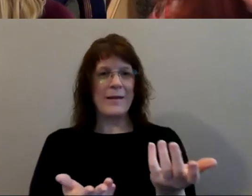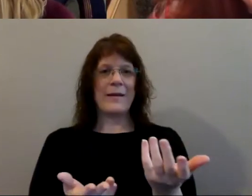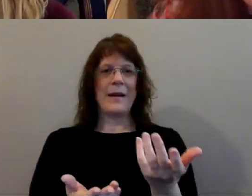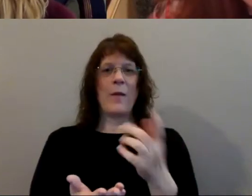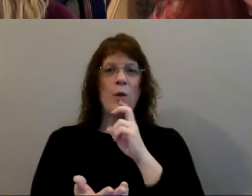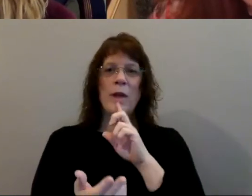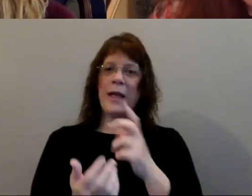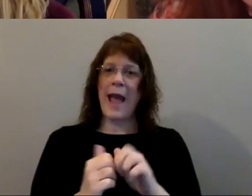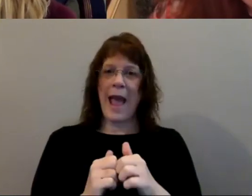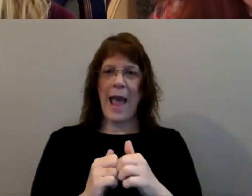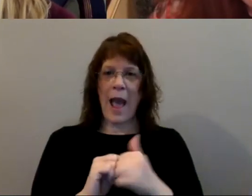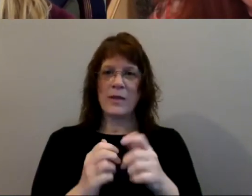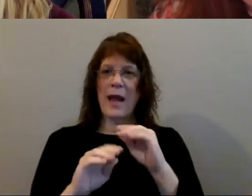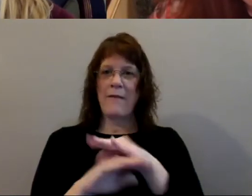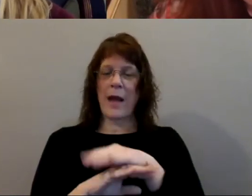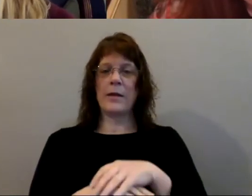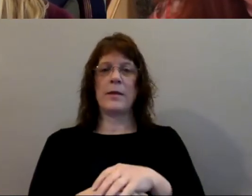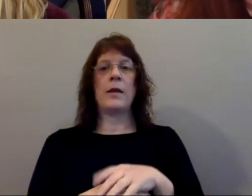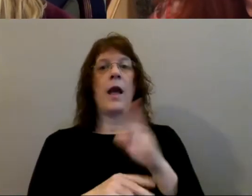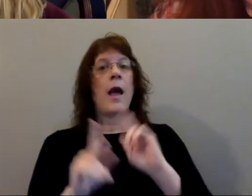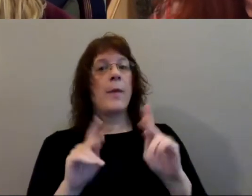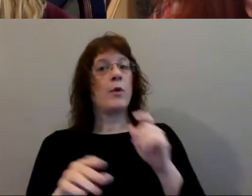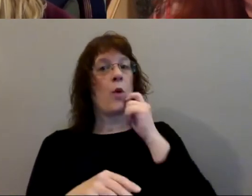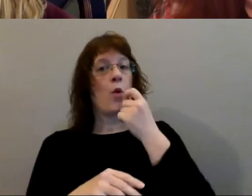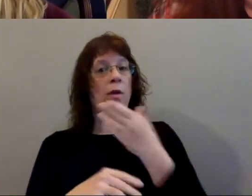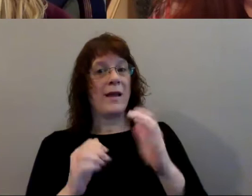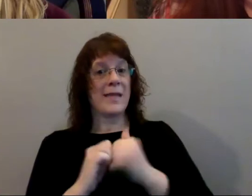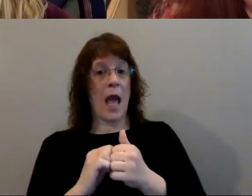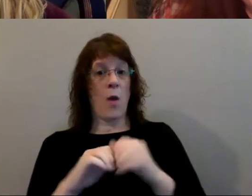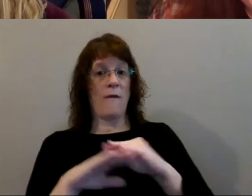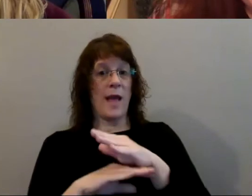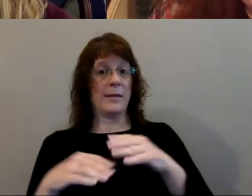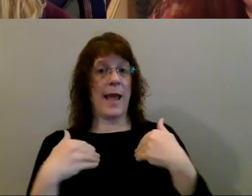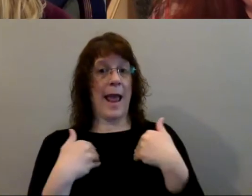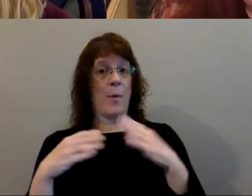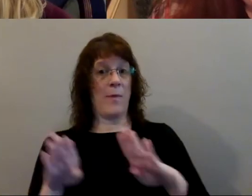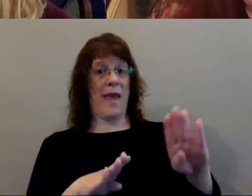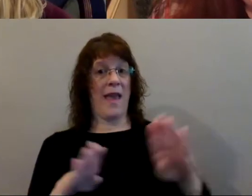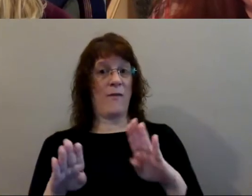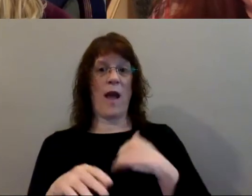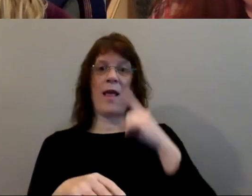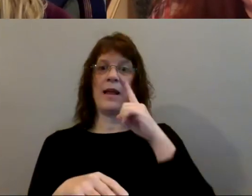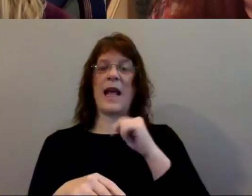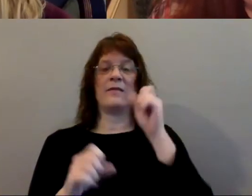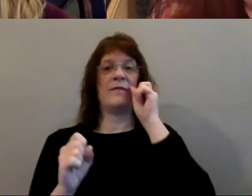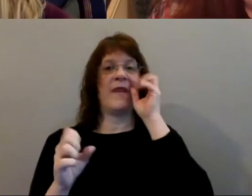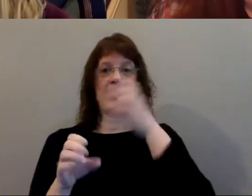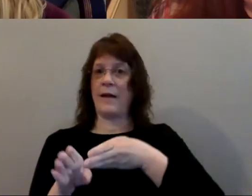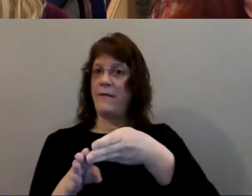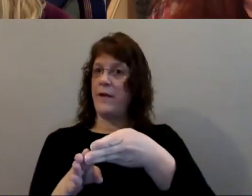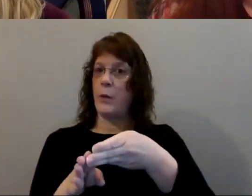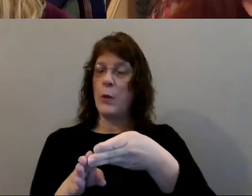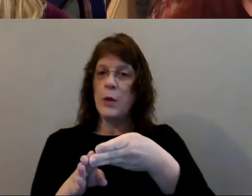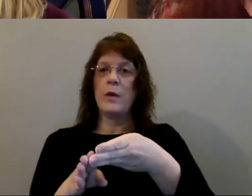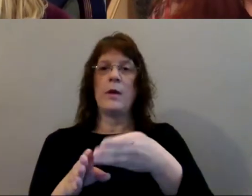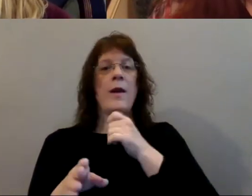effects. People do really cool stuff on like how it affects animal behavior, and I think that's a fascinating field. I mean, I don't think it's